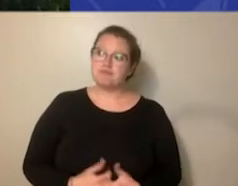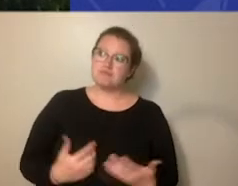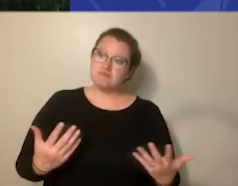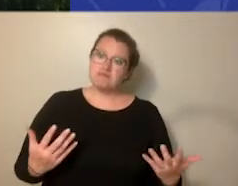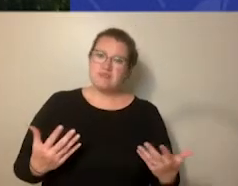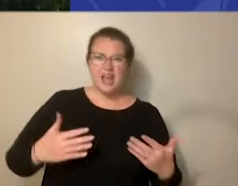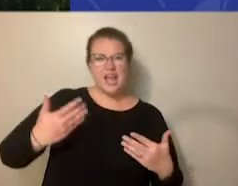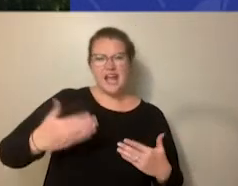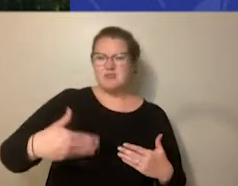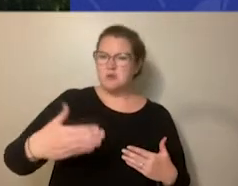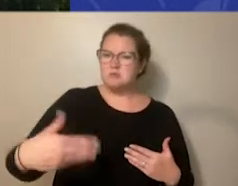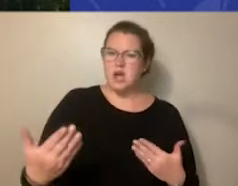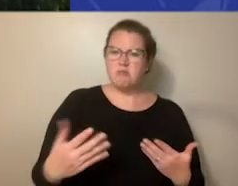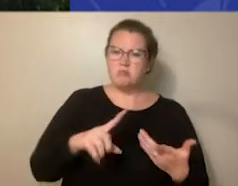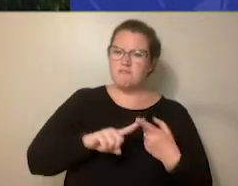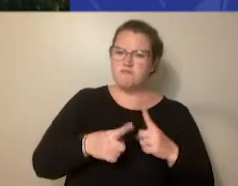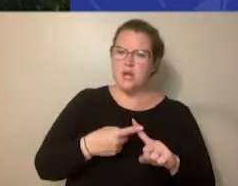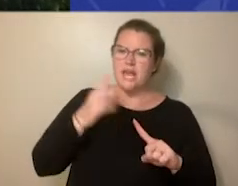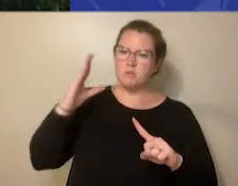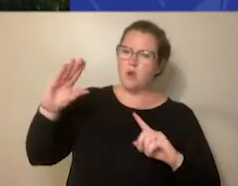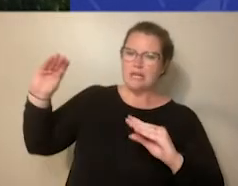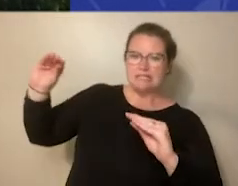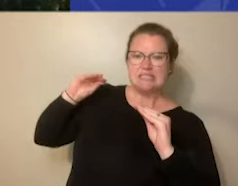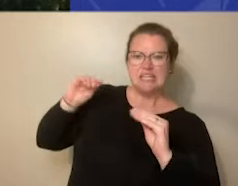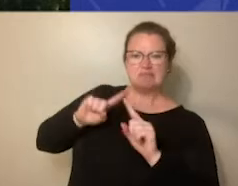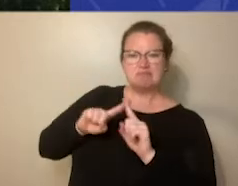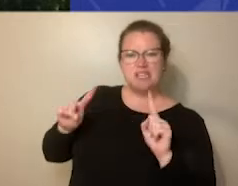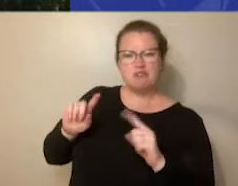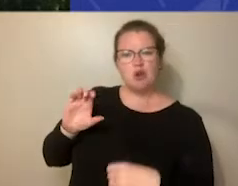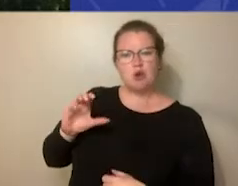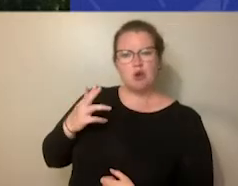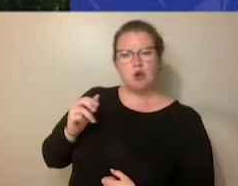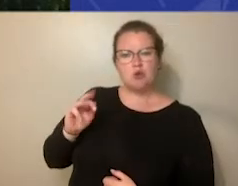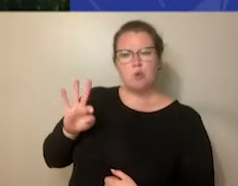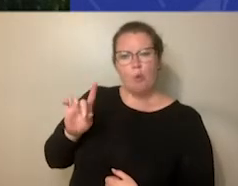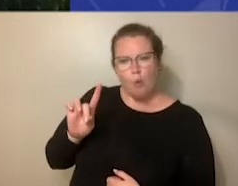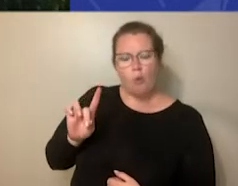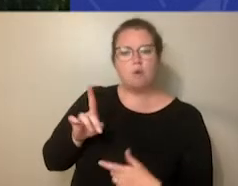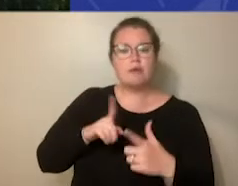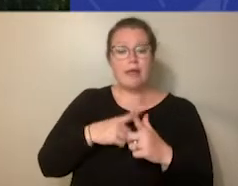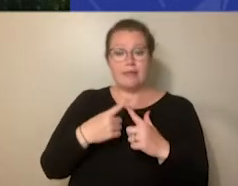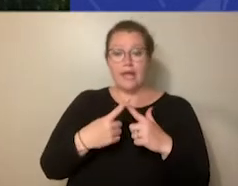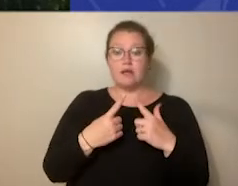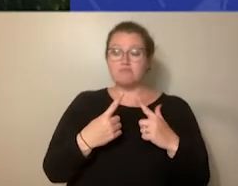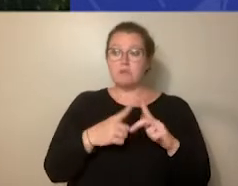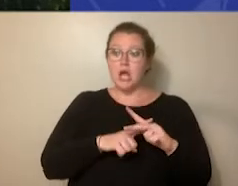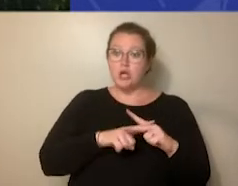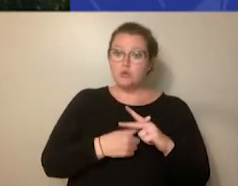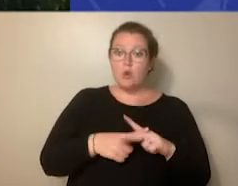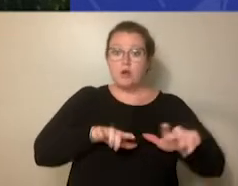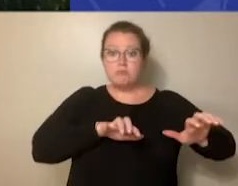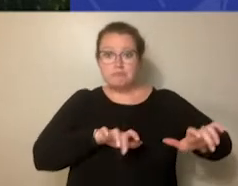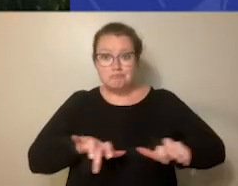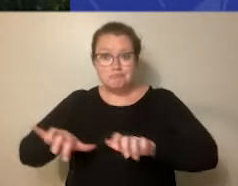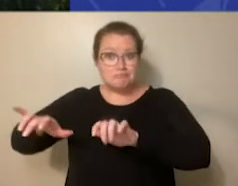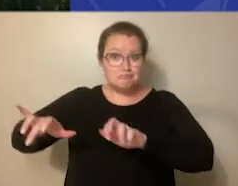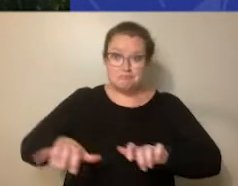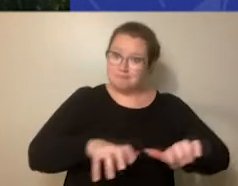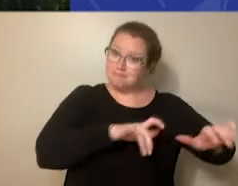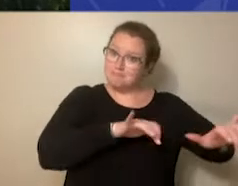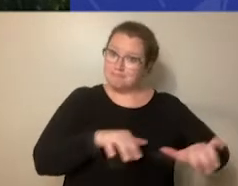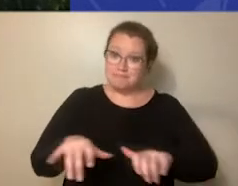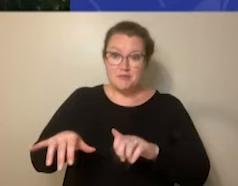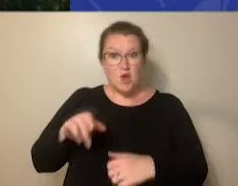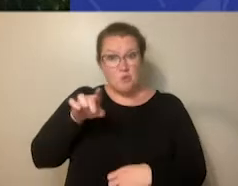Every once in a while, a friend would teach me a different chord, and that led me to playing a little bit piano. Of course, when you go off